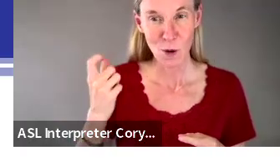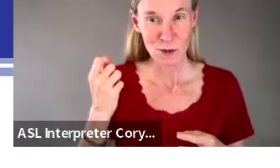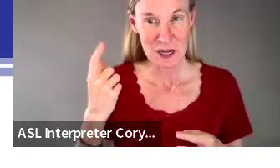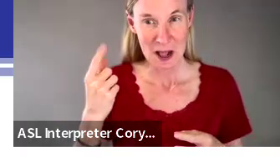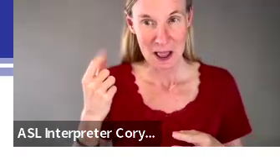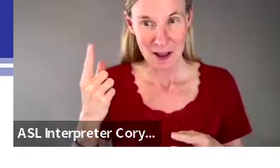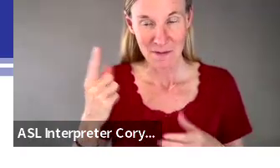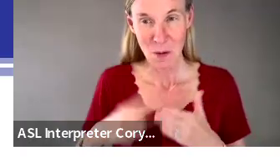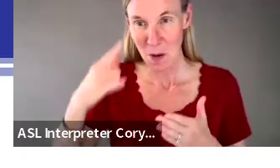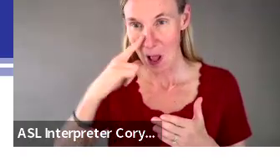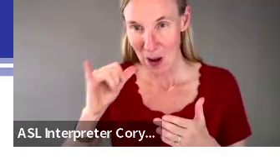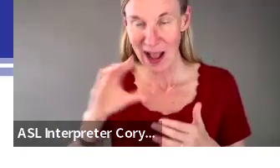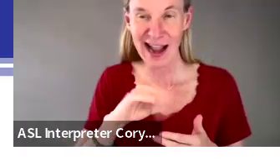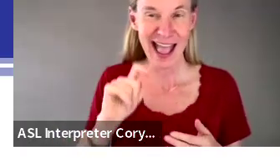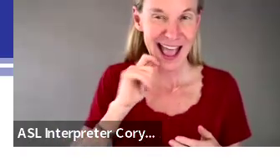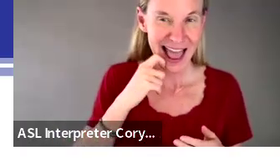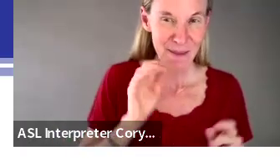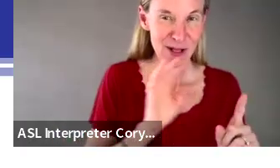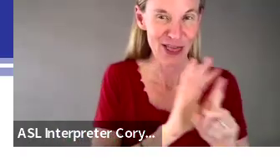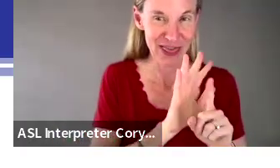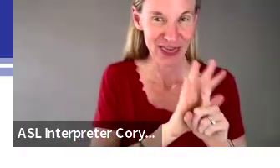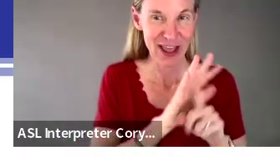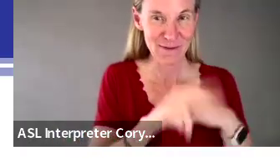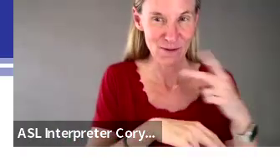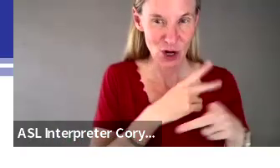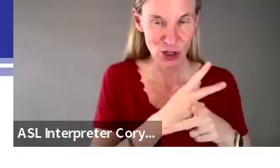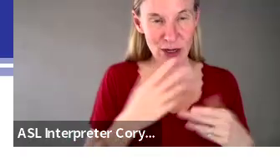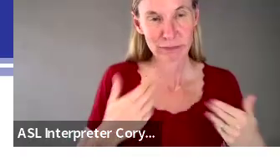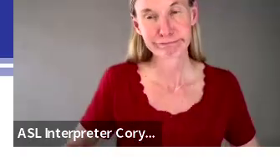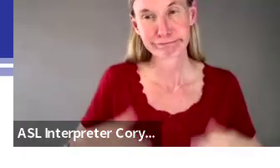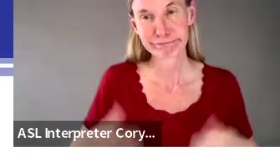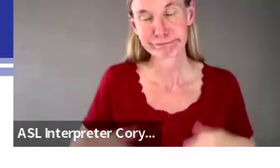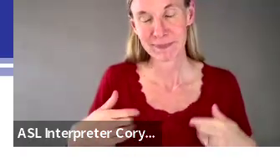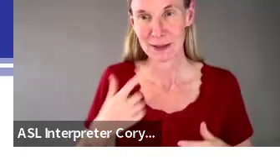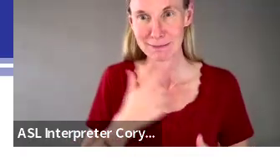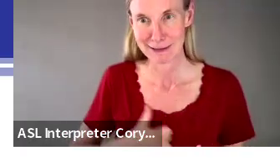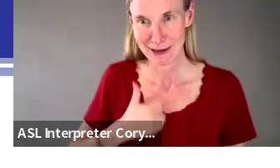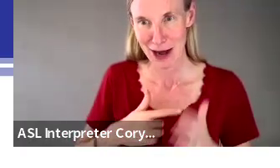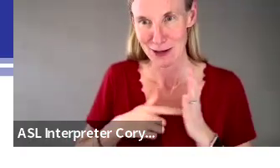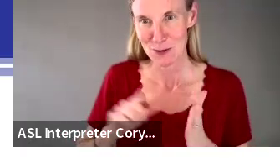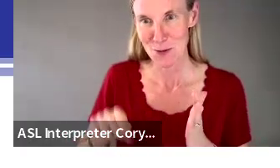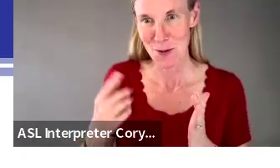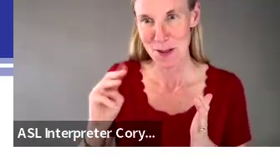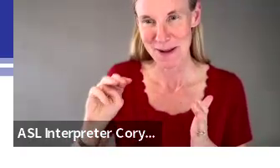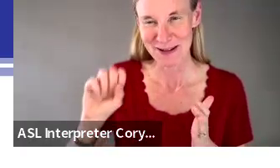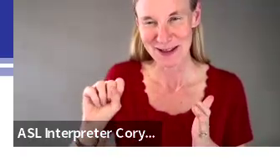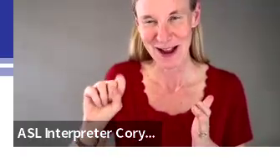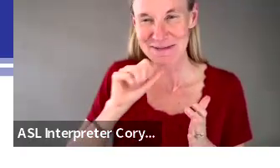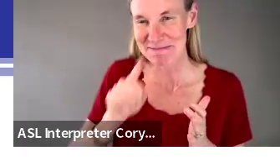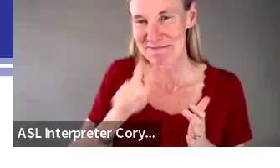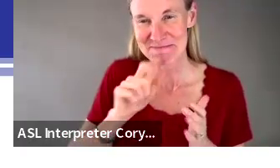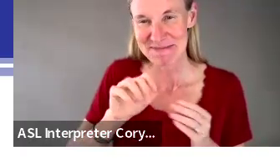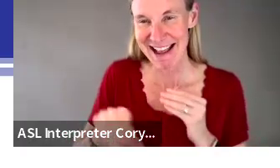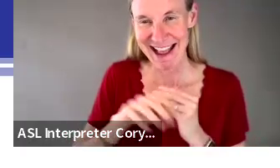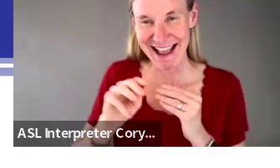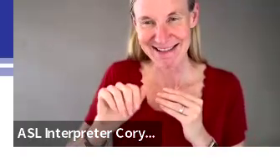Apple in their version. So granted, I only showed Mac or Microsoft, and I'm sorry I did not add Mac.